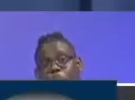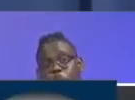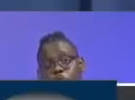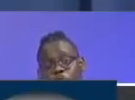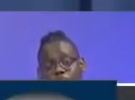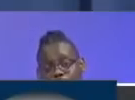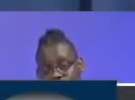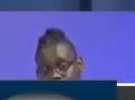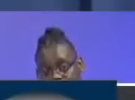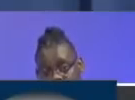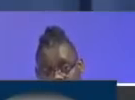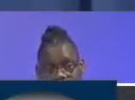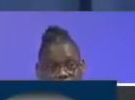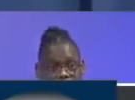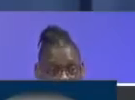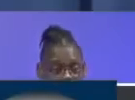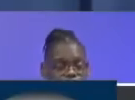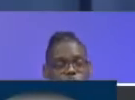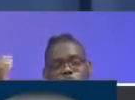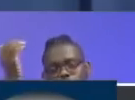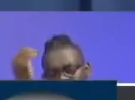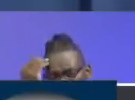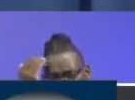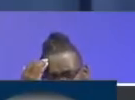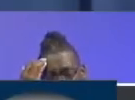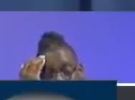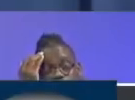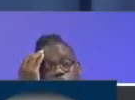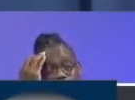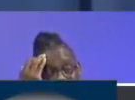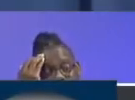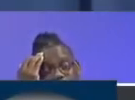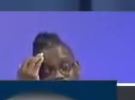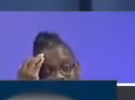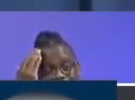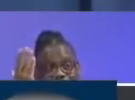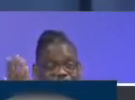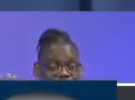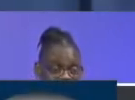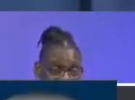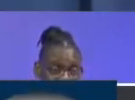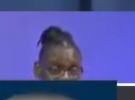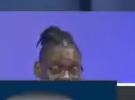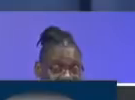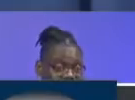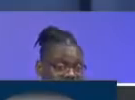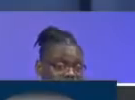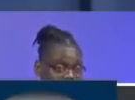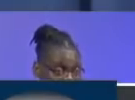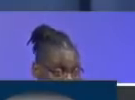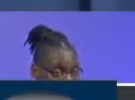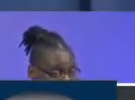known, all 3 with a travel history. So that is where we are.